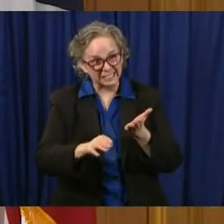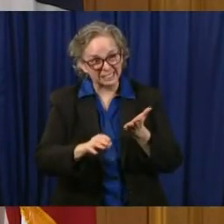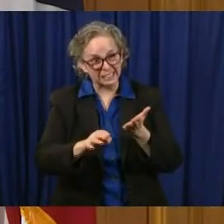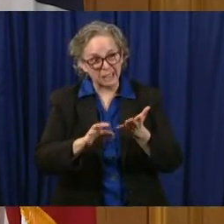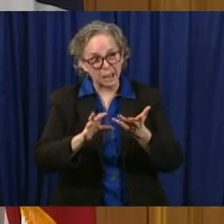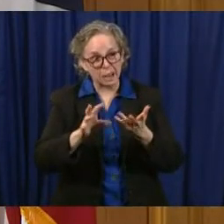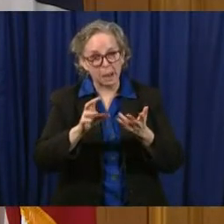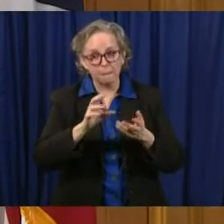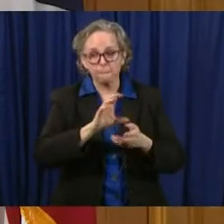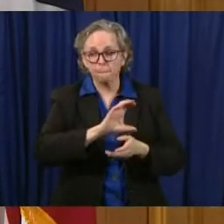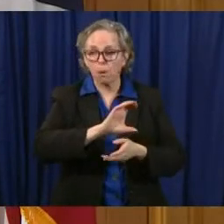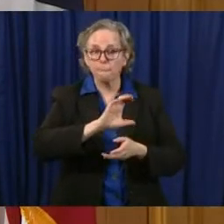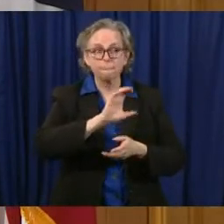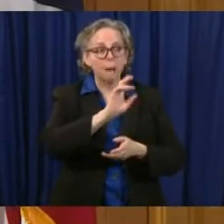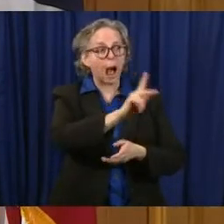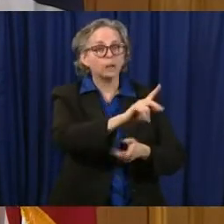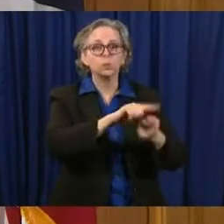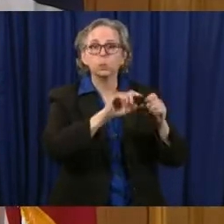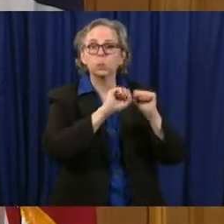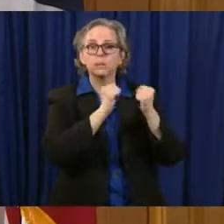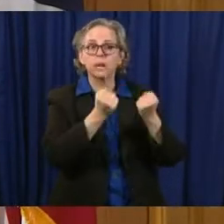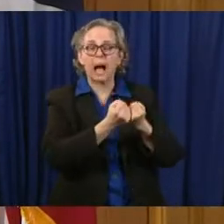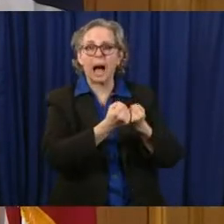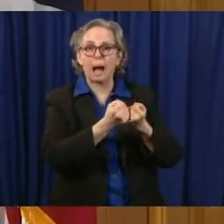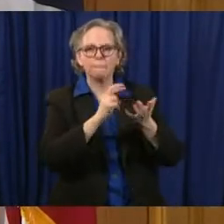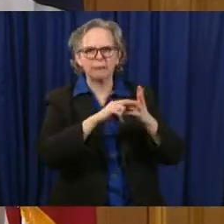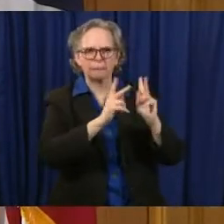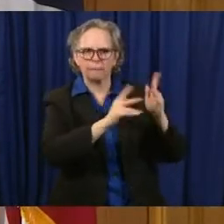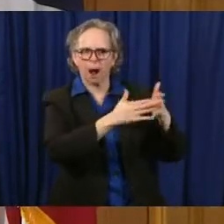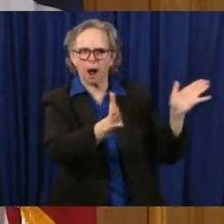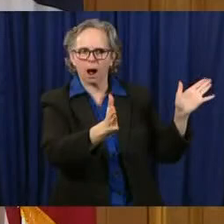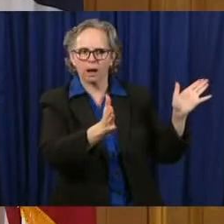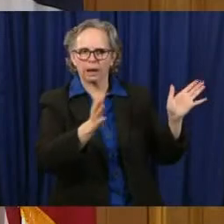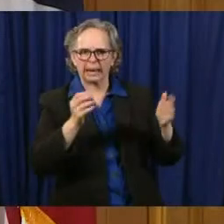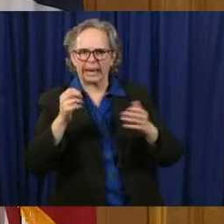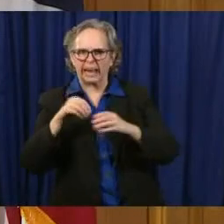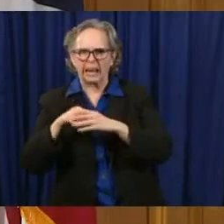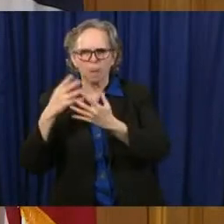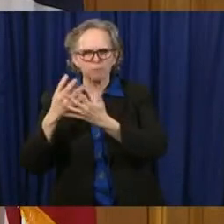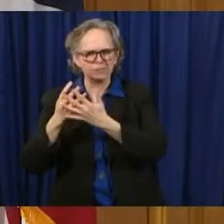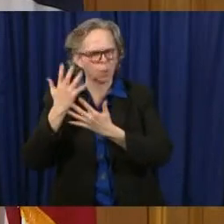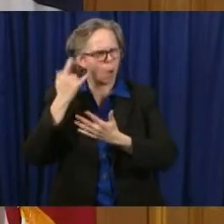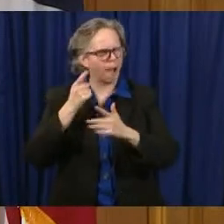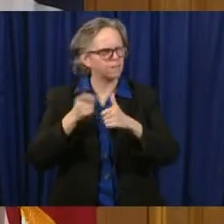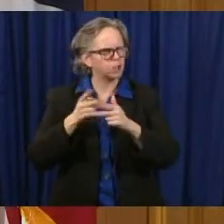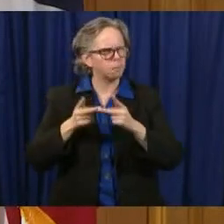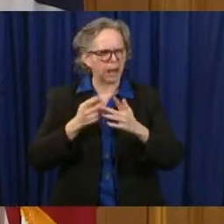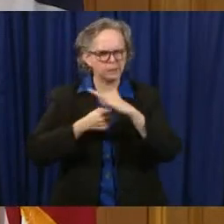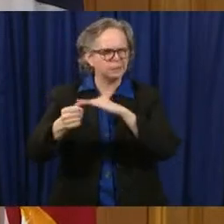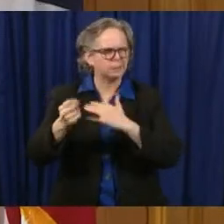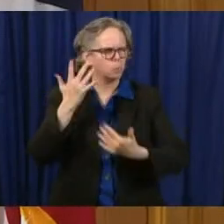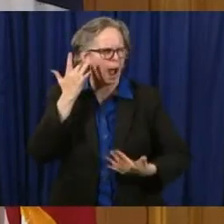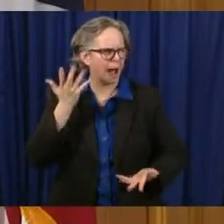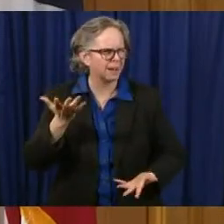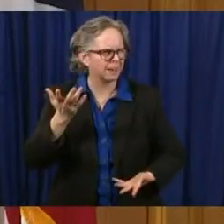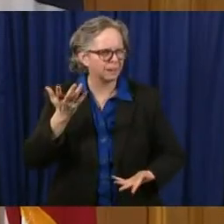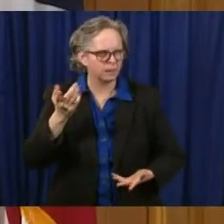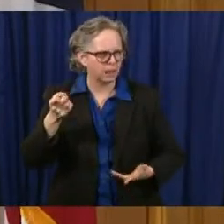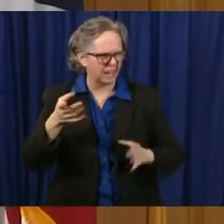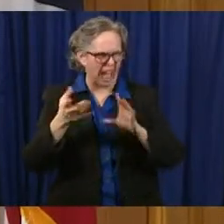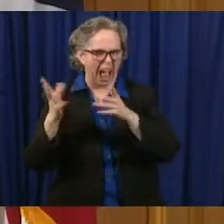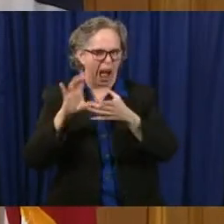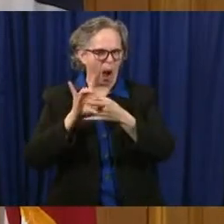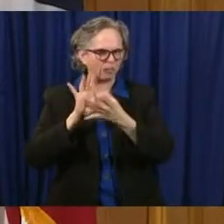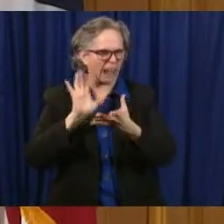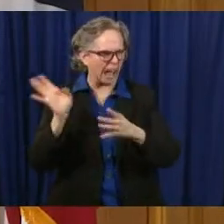They are there in prison for a reason. There's been a decision that has been made by a judge to sentence